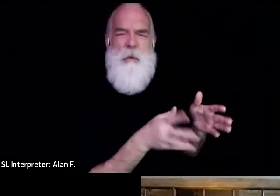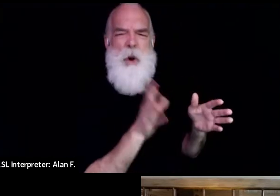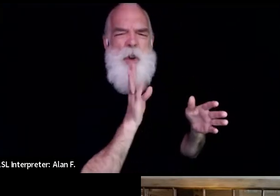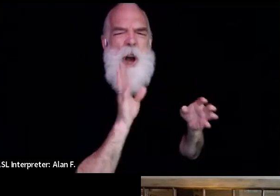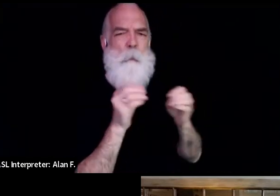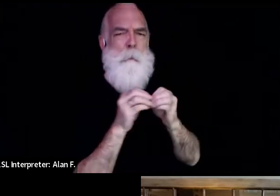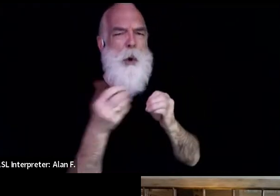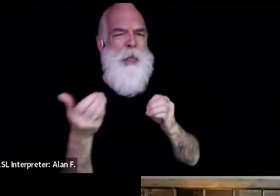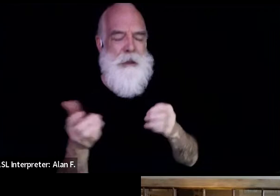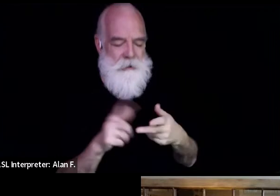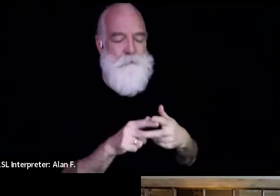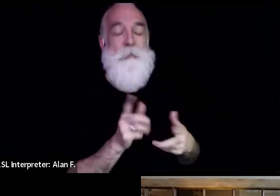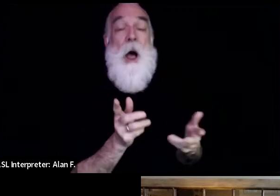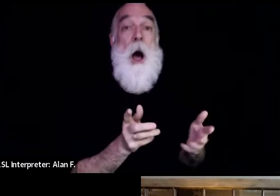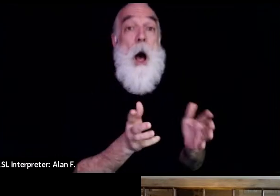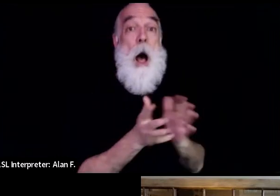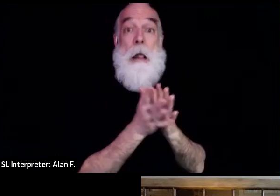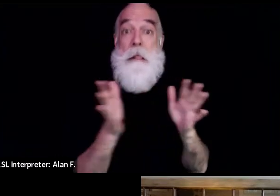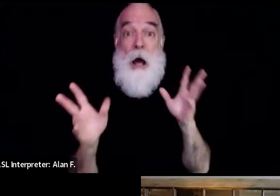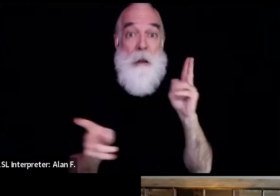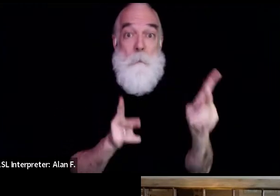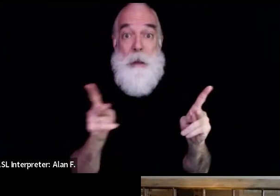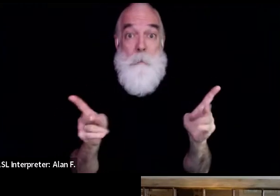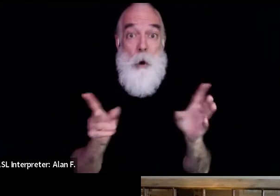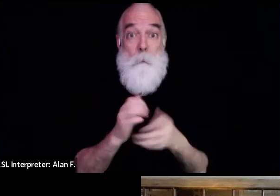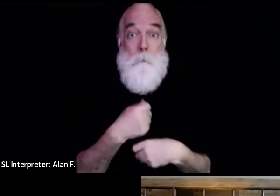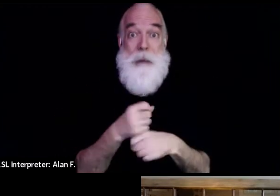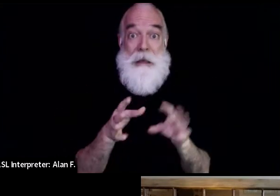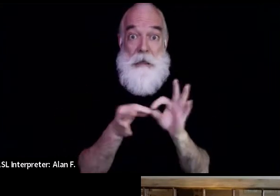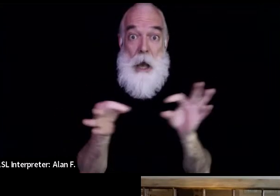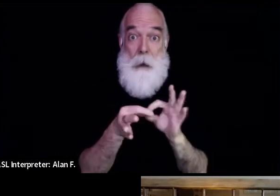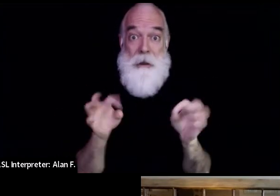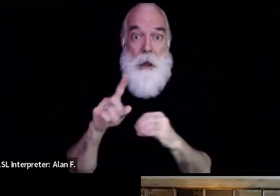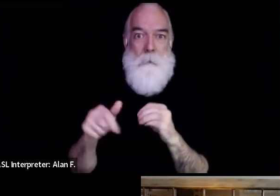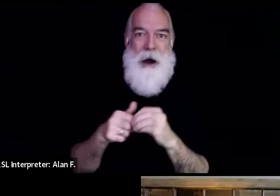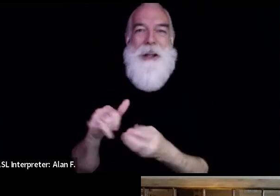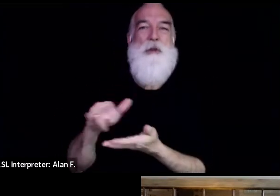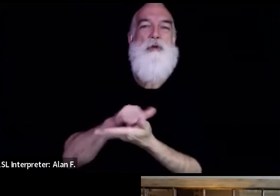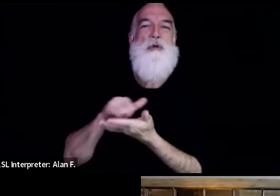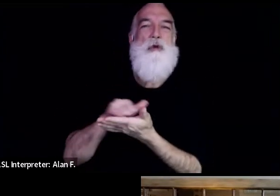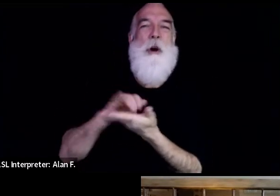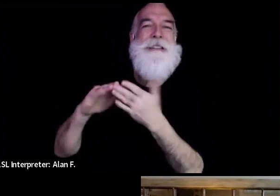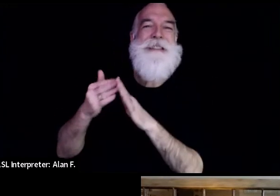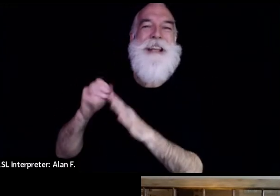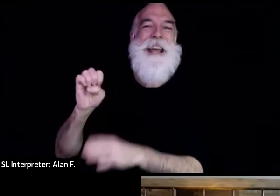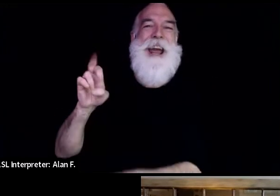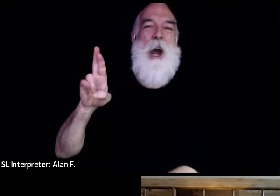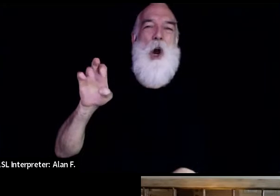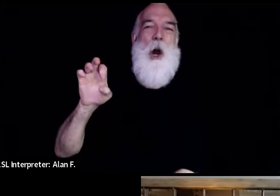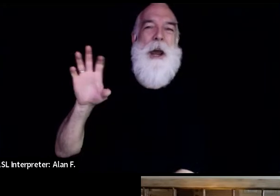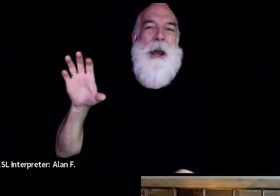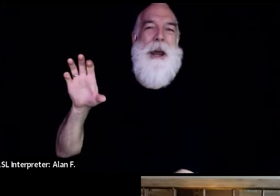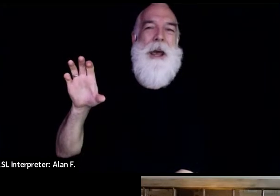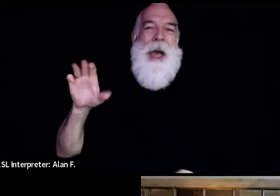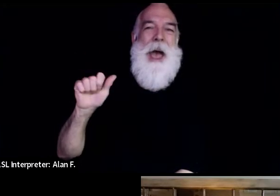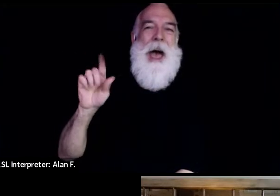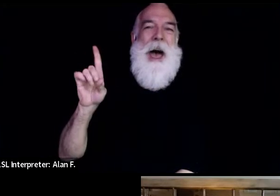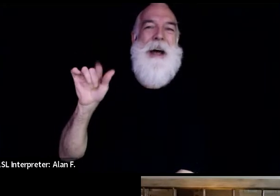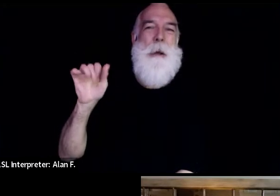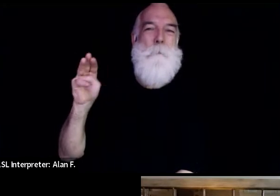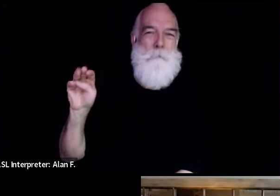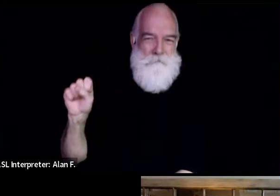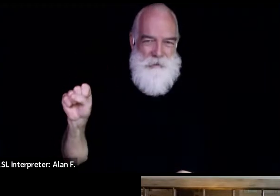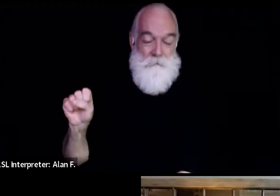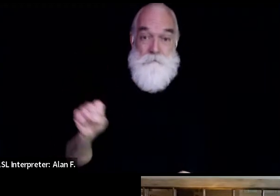lot of commentators who have elevated Eric Adams, the new mayor of New York City, who President Biden is visiting today, as